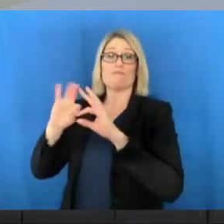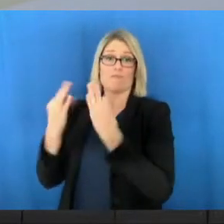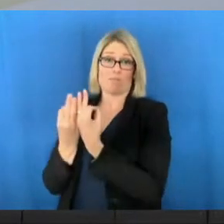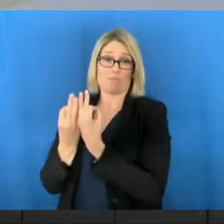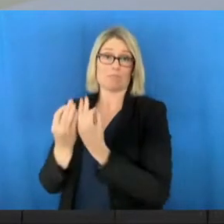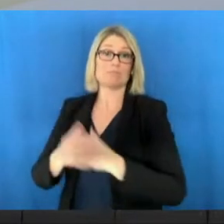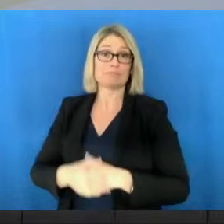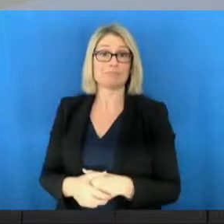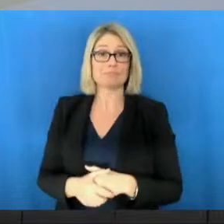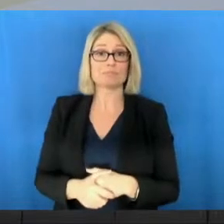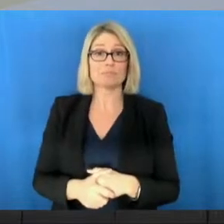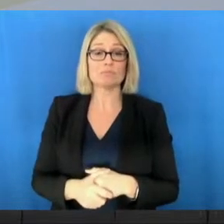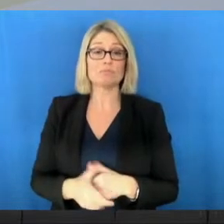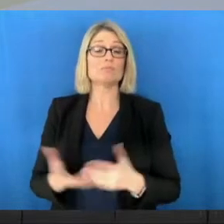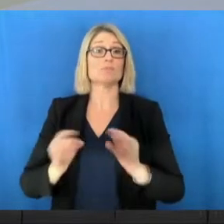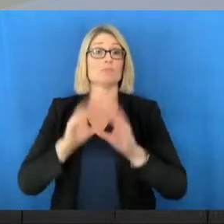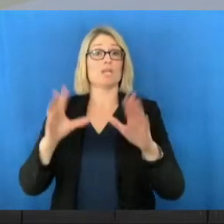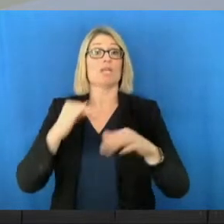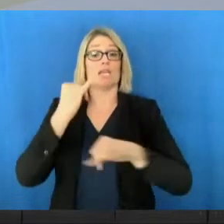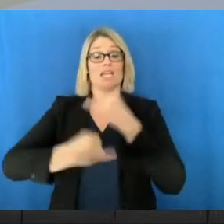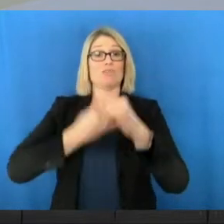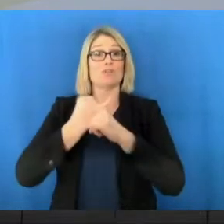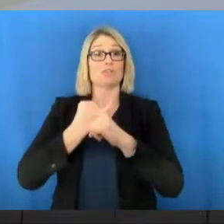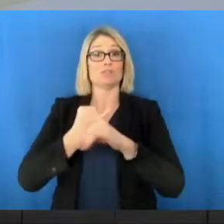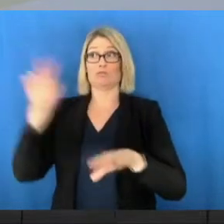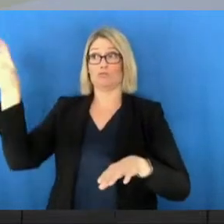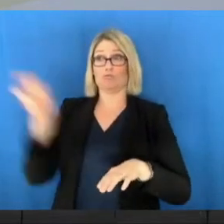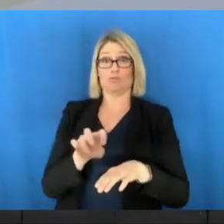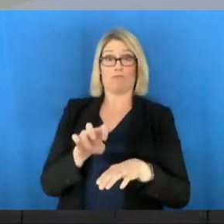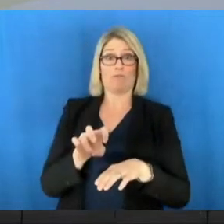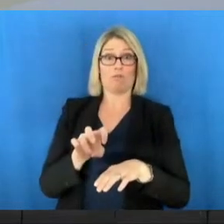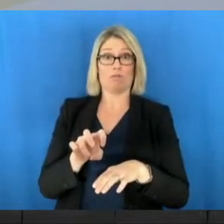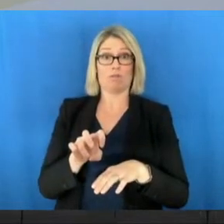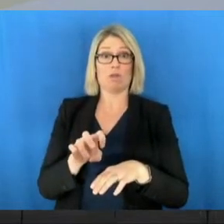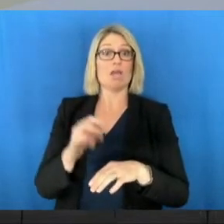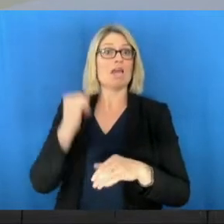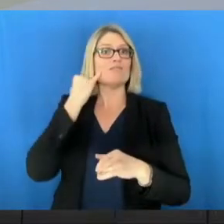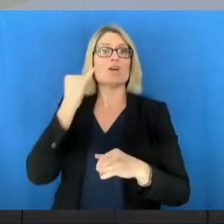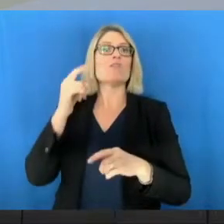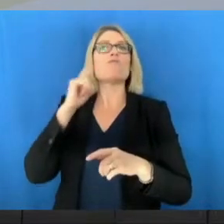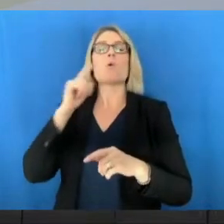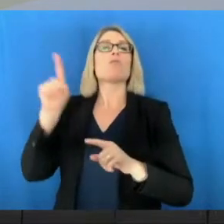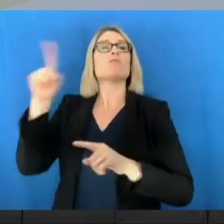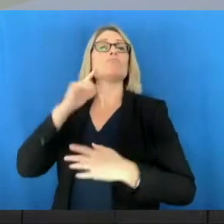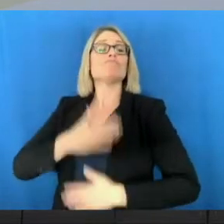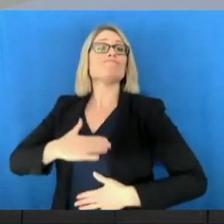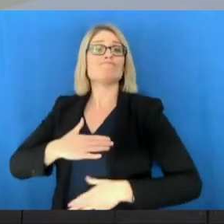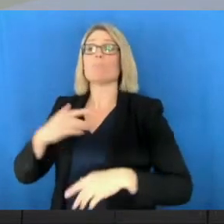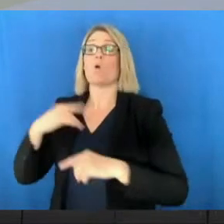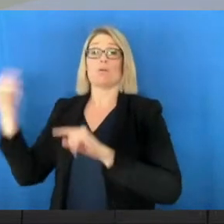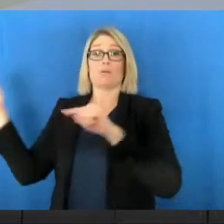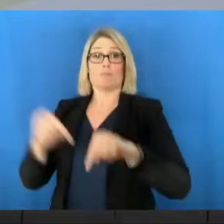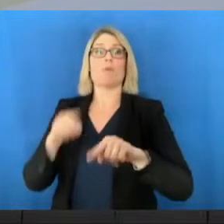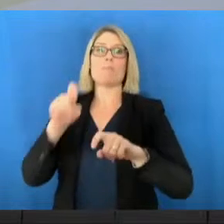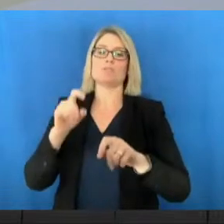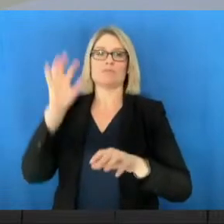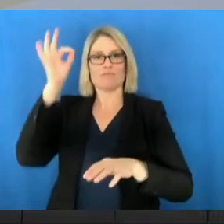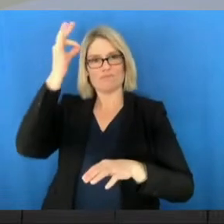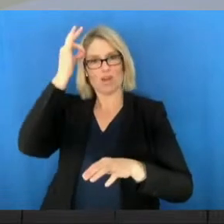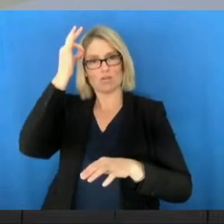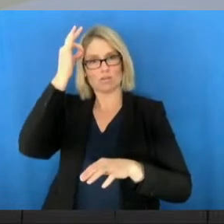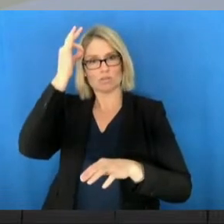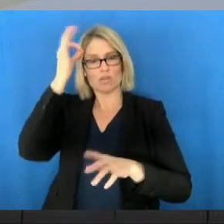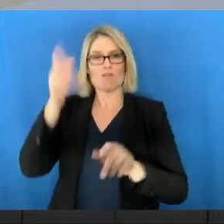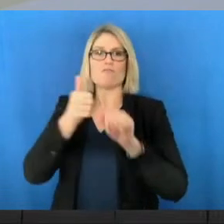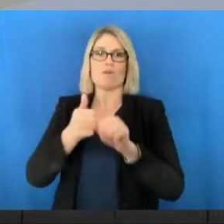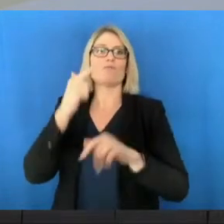point of clarification, international travelers coming to PEI after non-essential travel and who are subject to the federal requirements for testing and up to